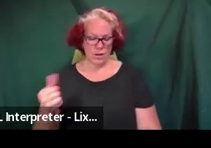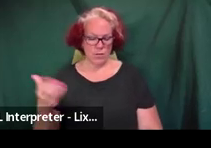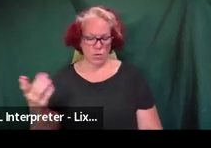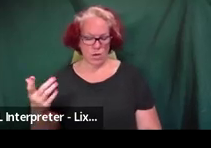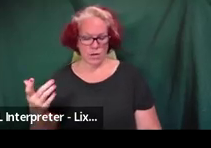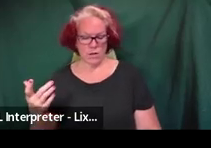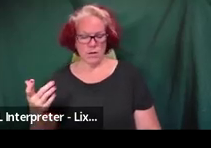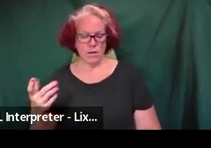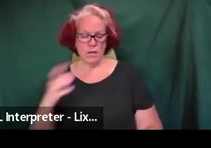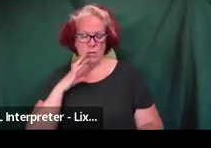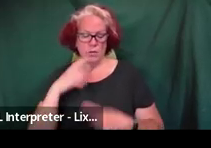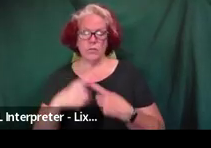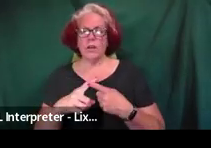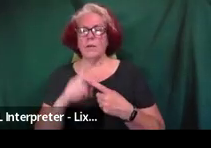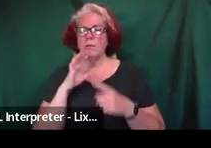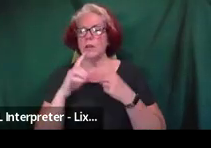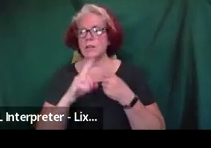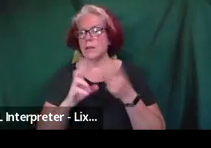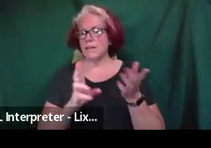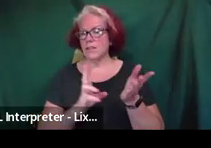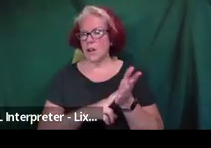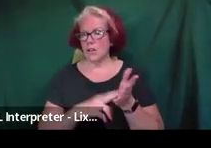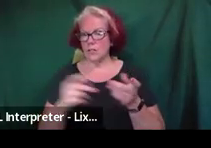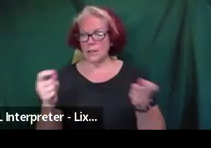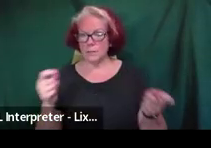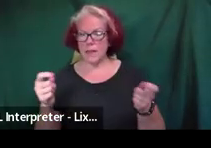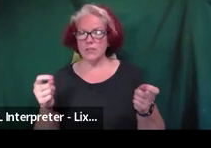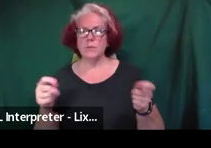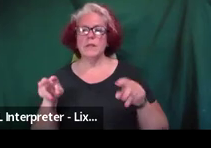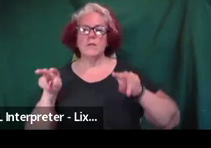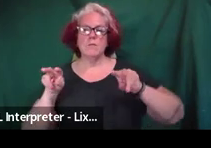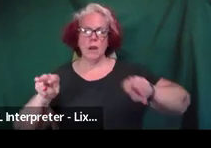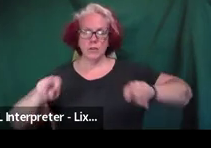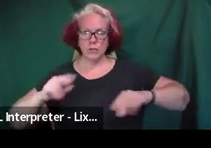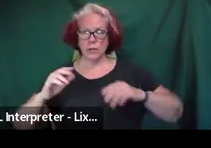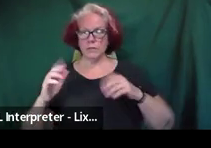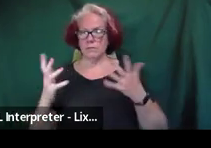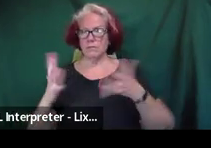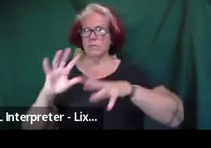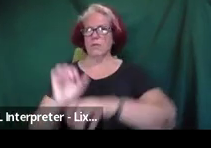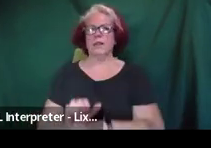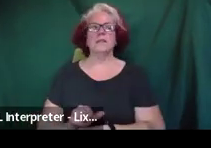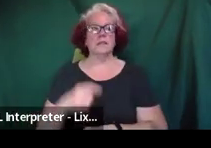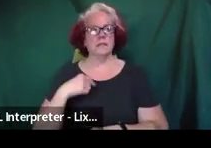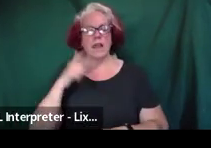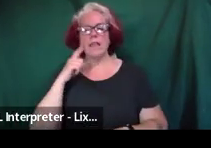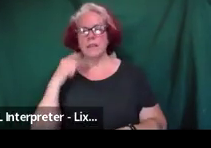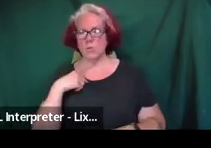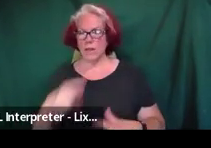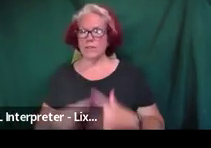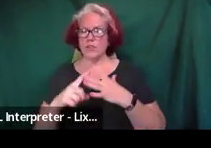wanted to speak to. We talked a little bit about contract management and monitoring practices, and I think we have started